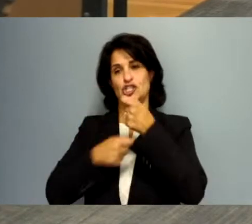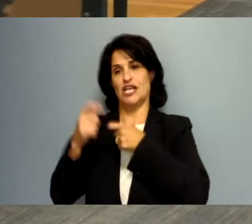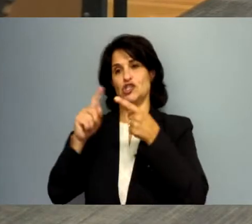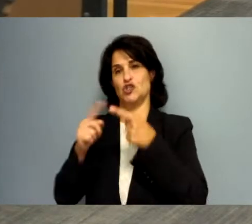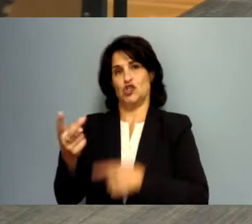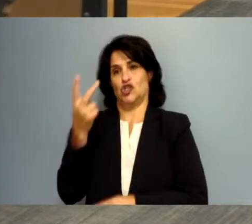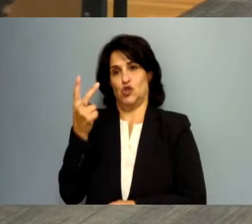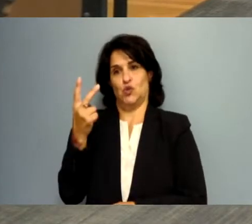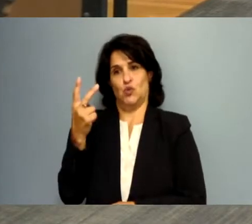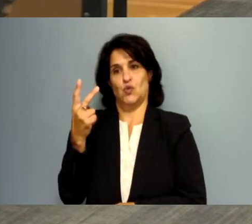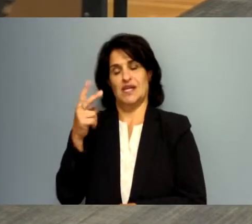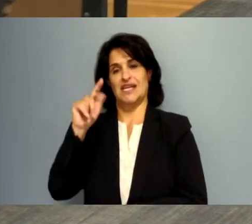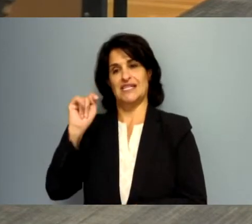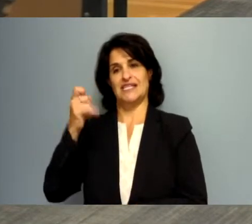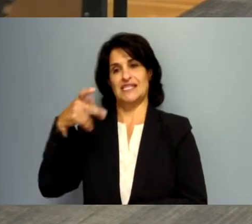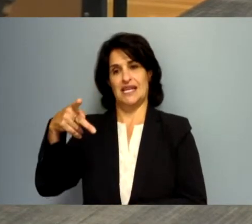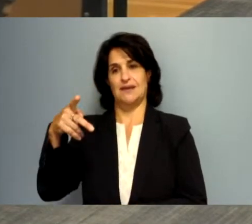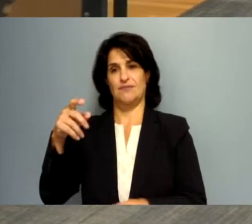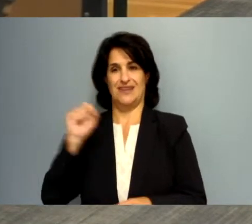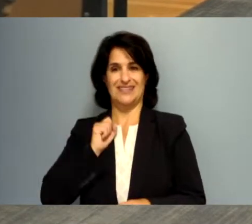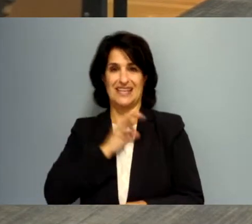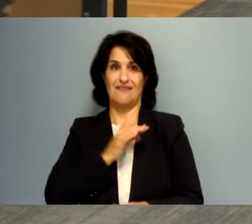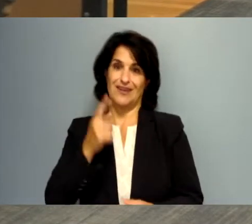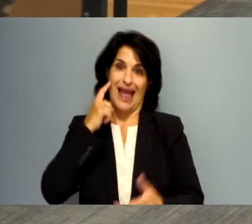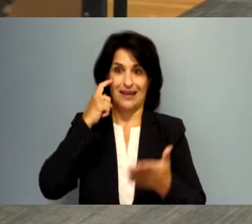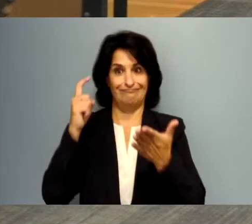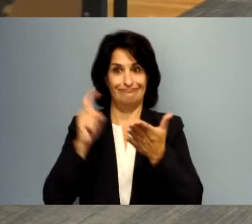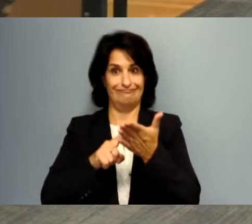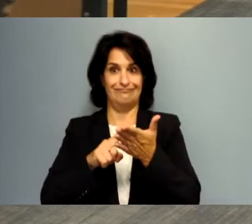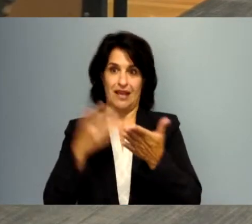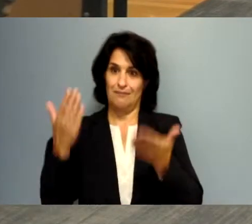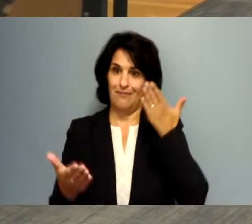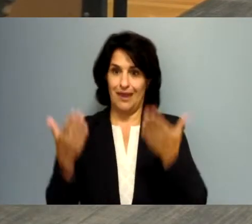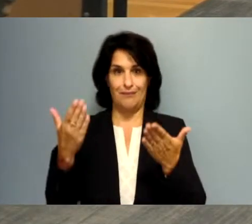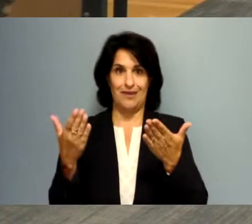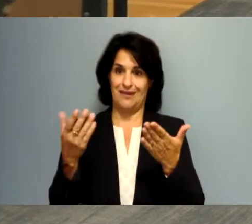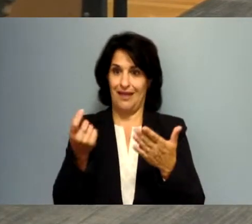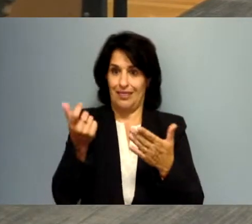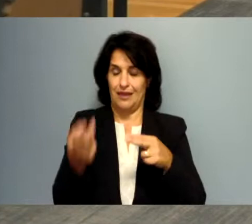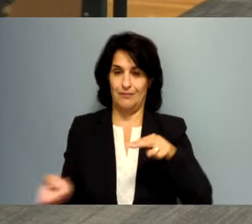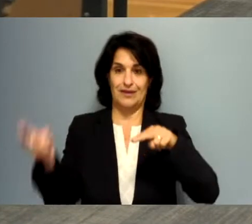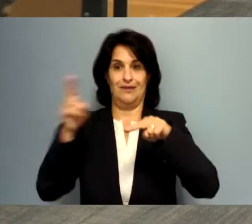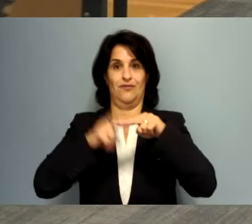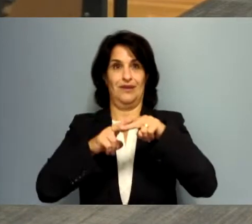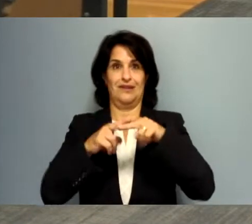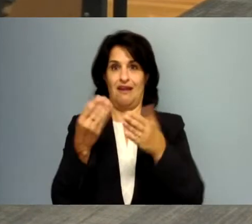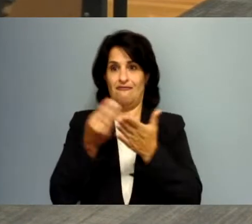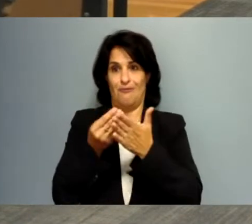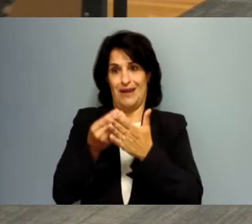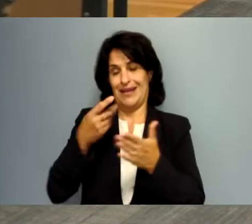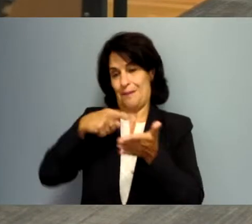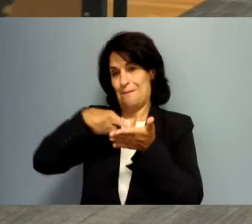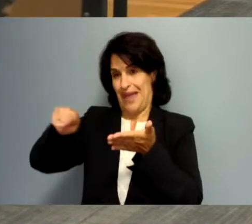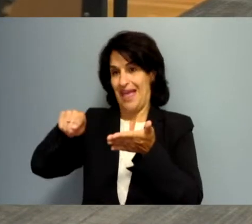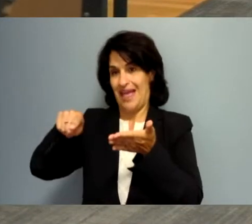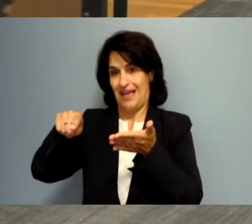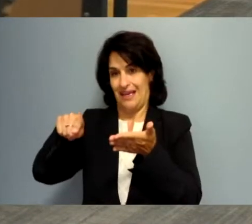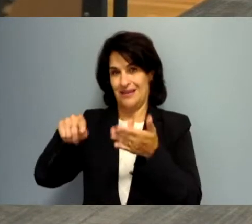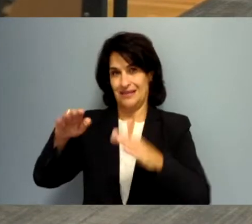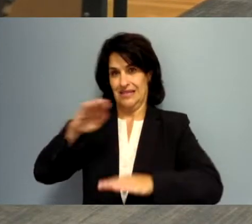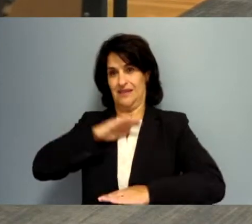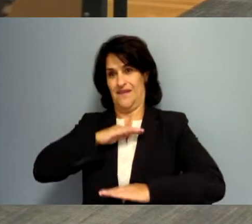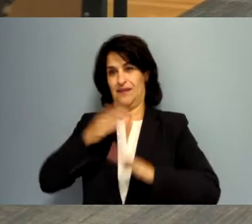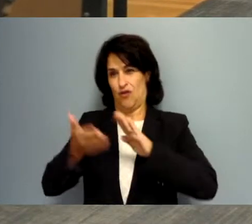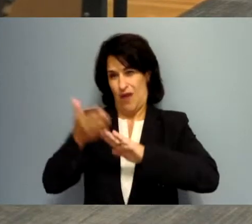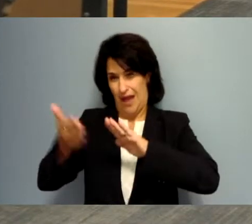I recognize that that may result in a slight increase in compensation, but in order to meet the operational needs of